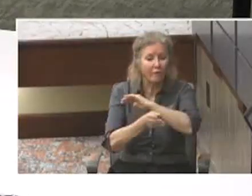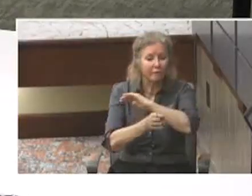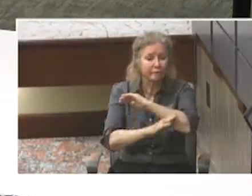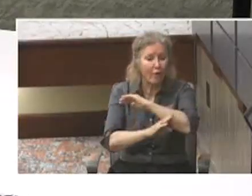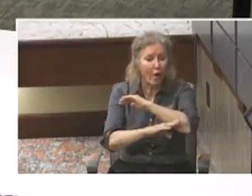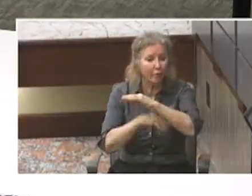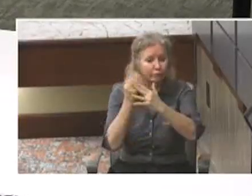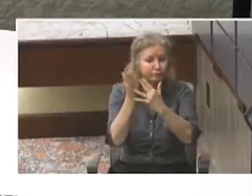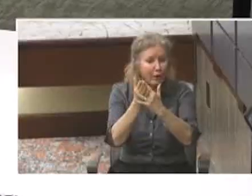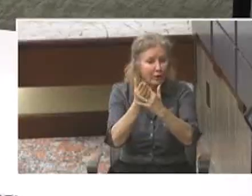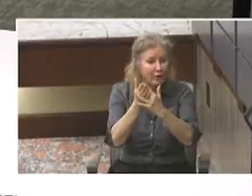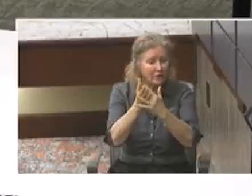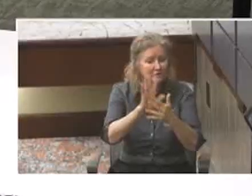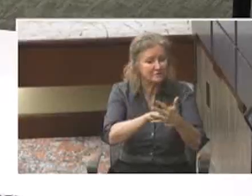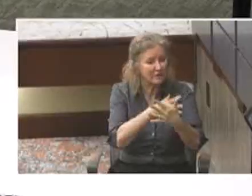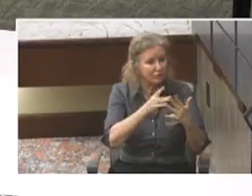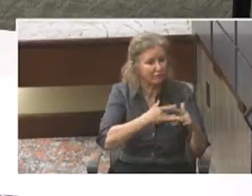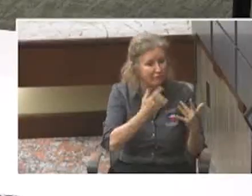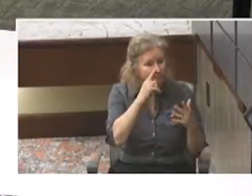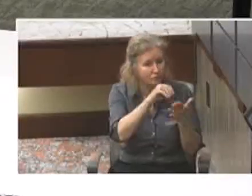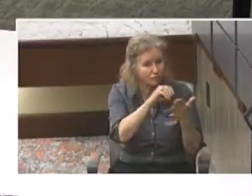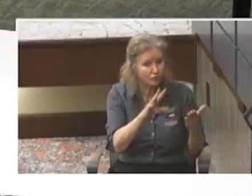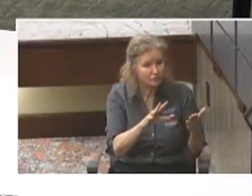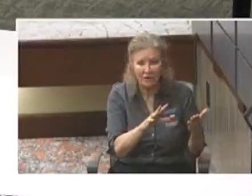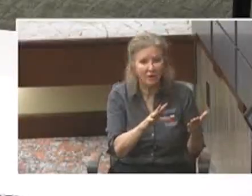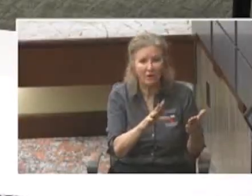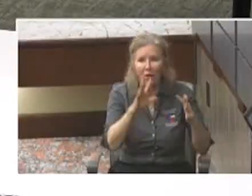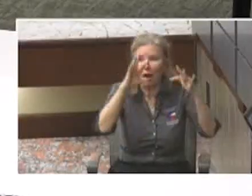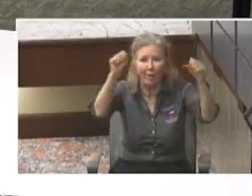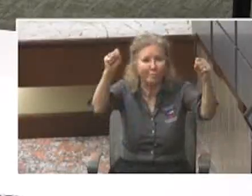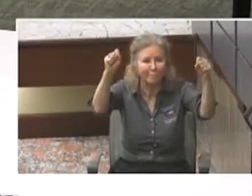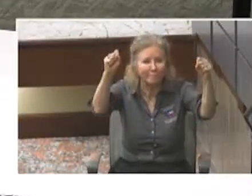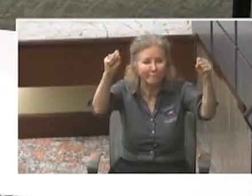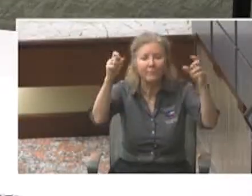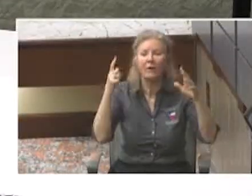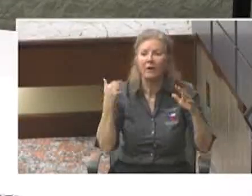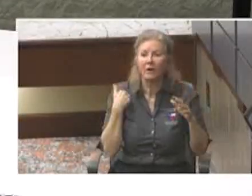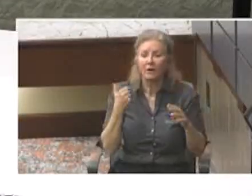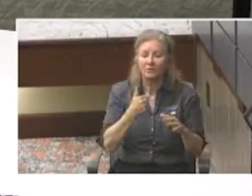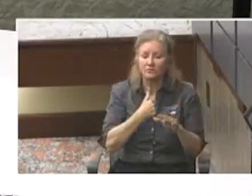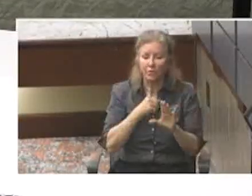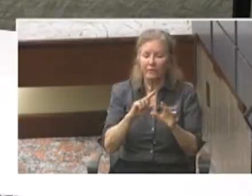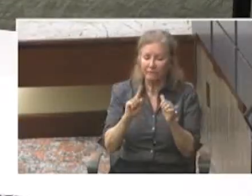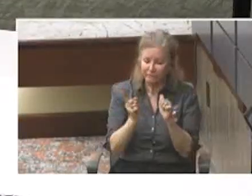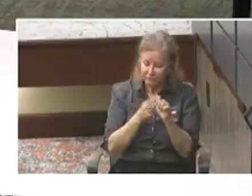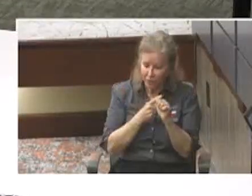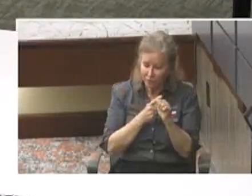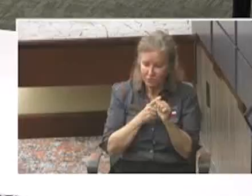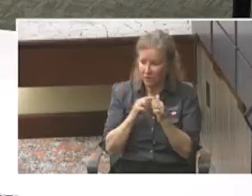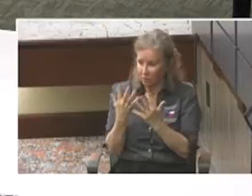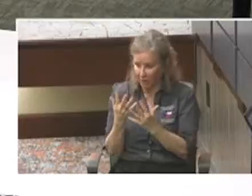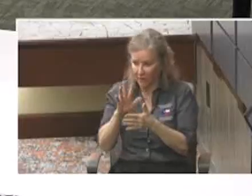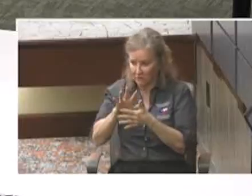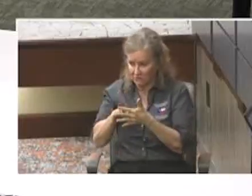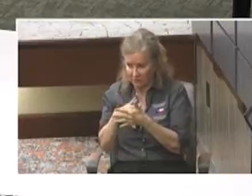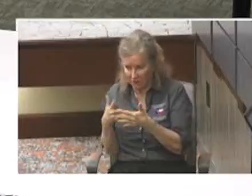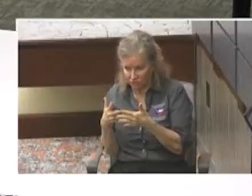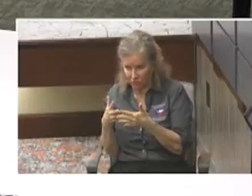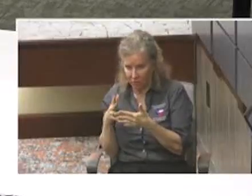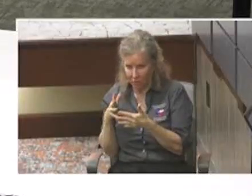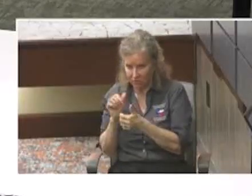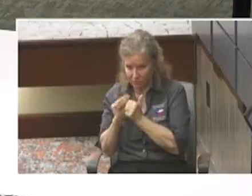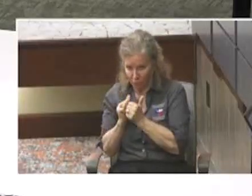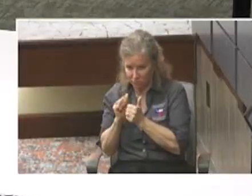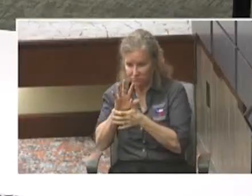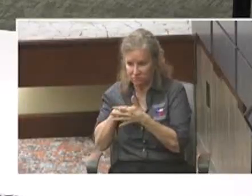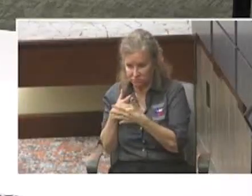we want to have all those pieces in play. We set homecoming, and then we fill around from that, since homecoming is so big for Baylor